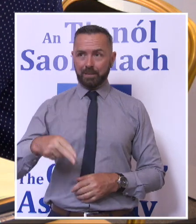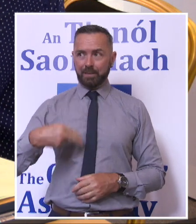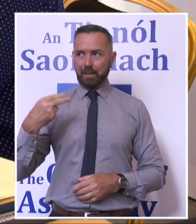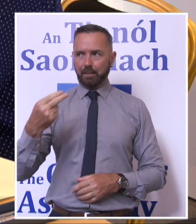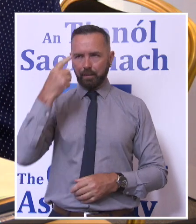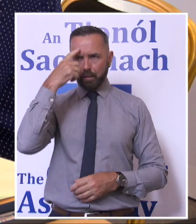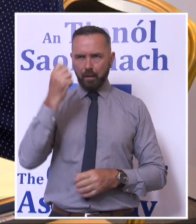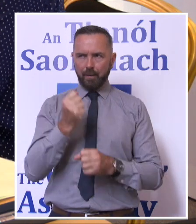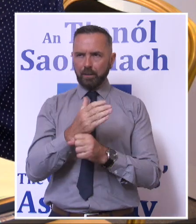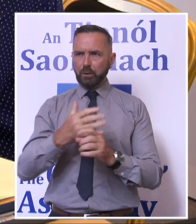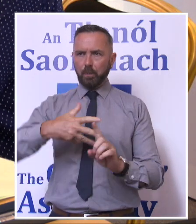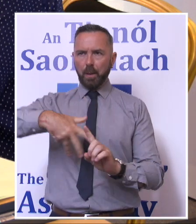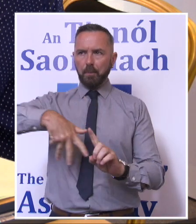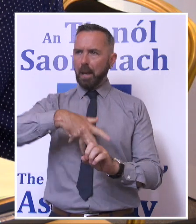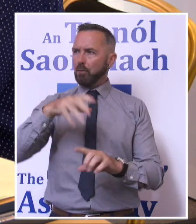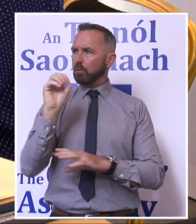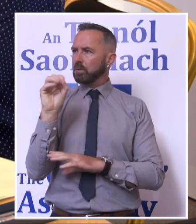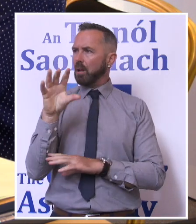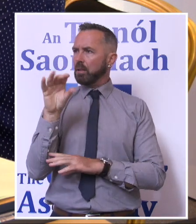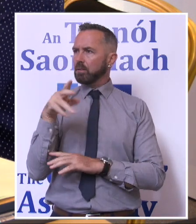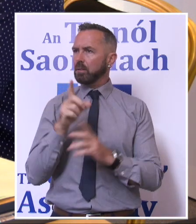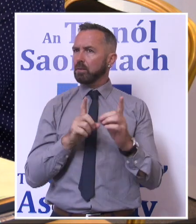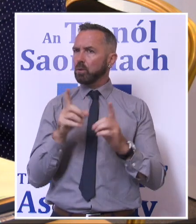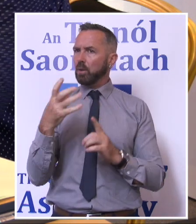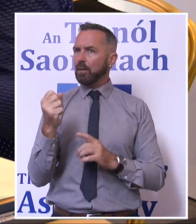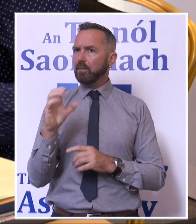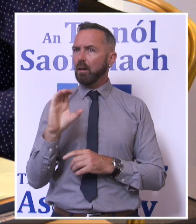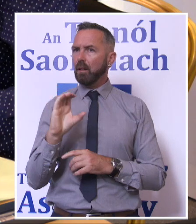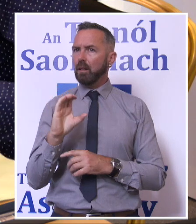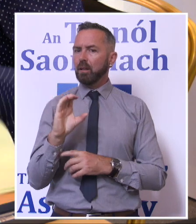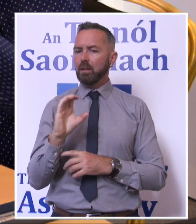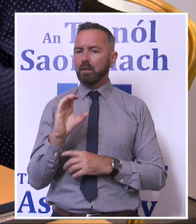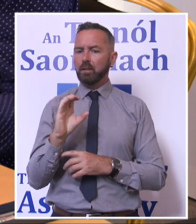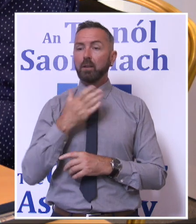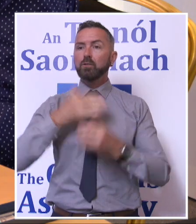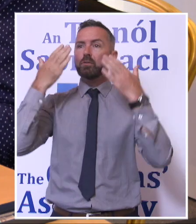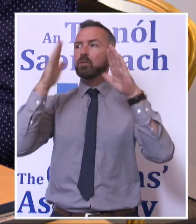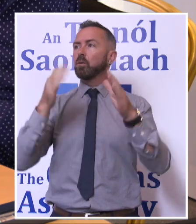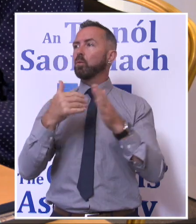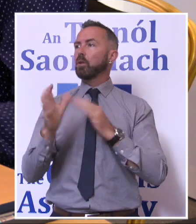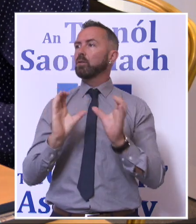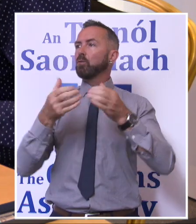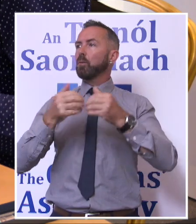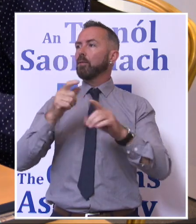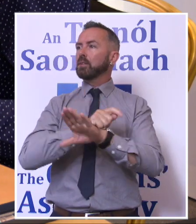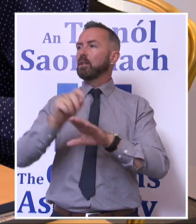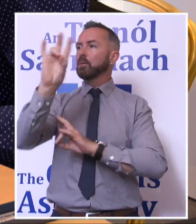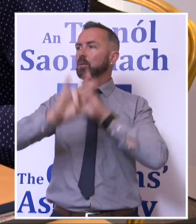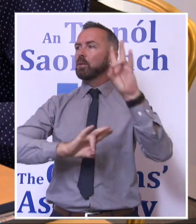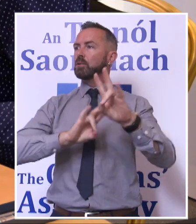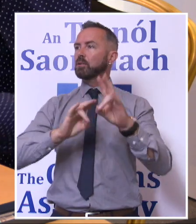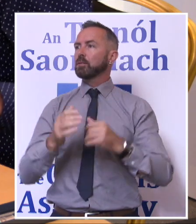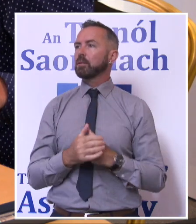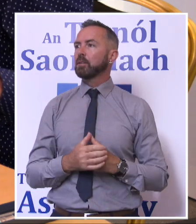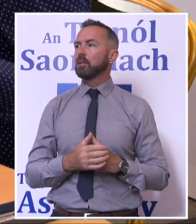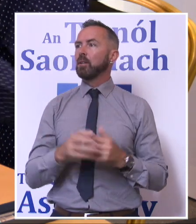some background slides. Do we, Cathal? Just to sort of show the grouping of the questions.